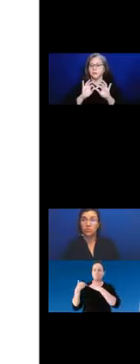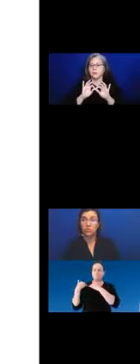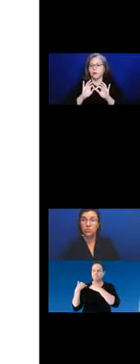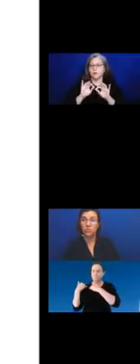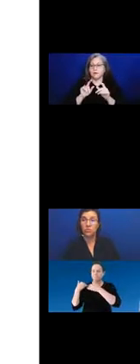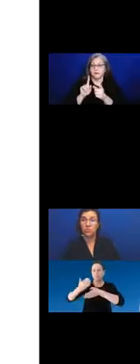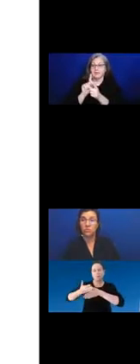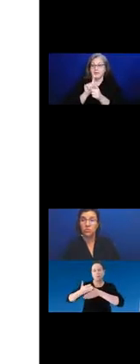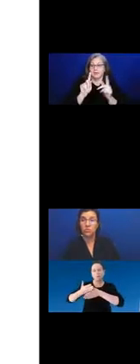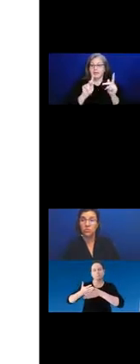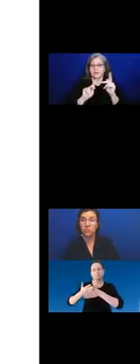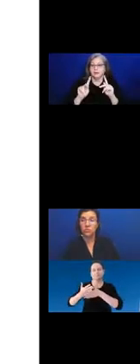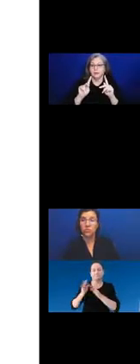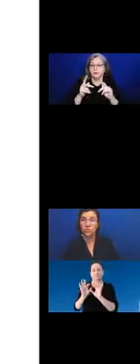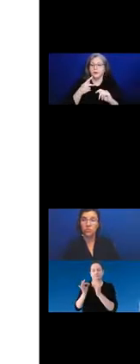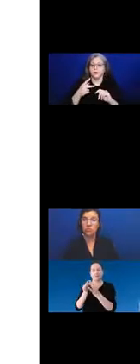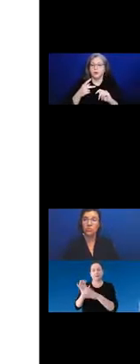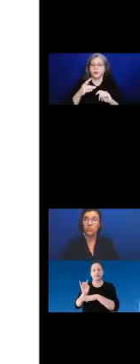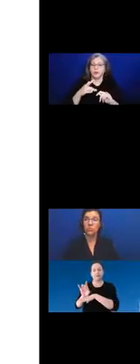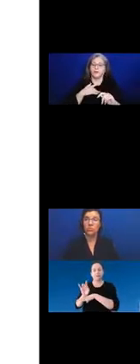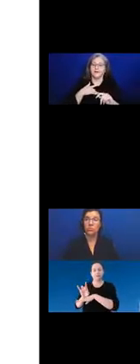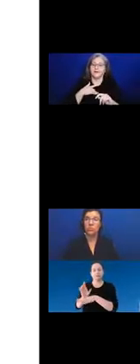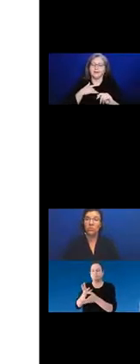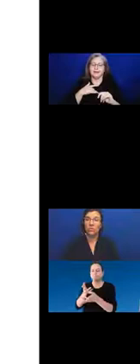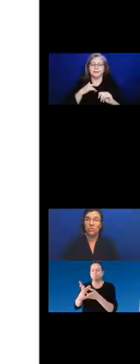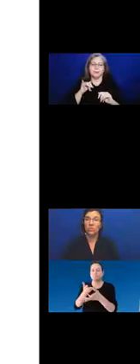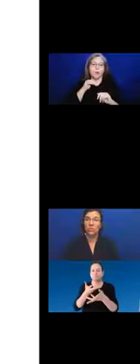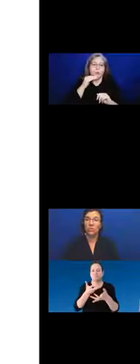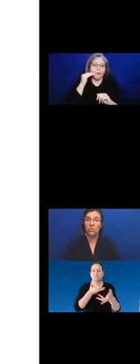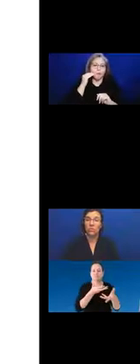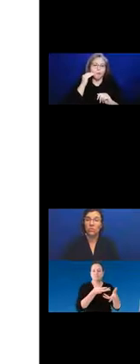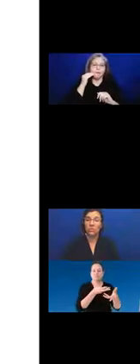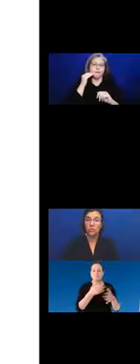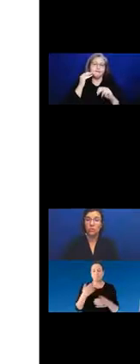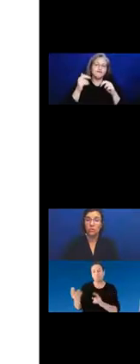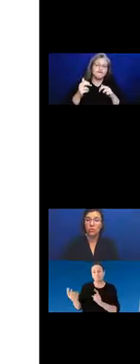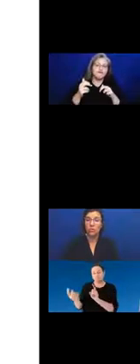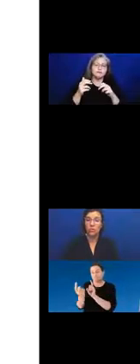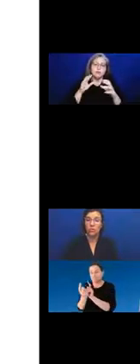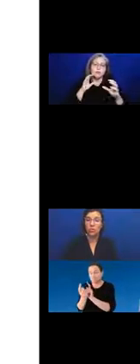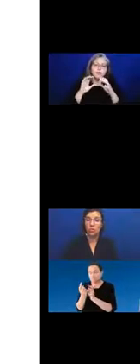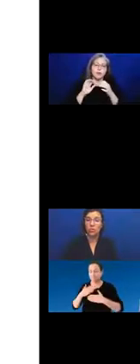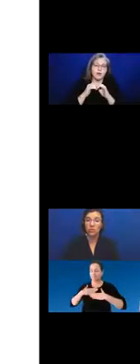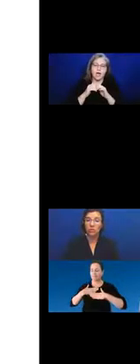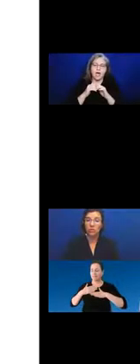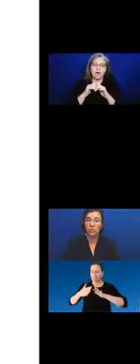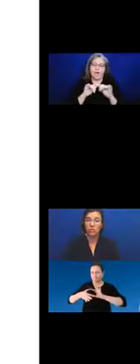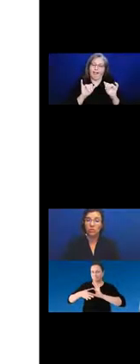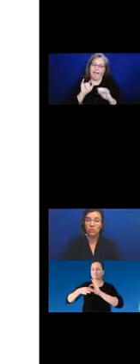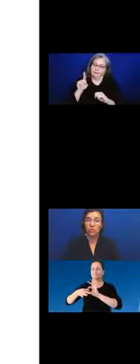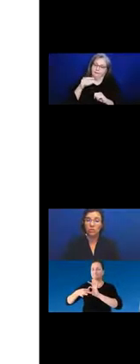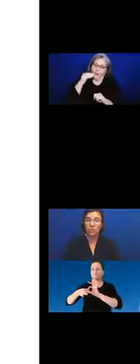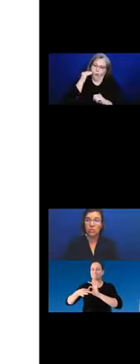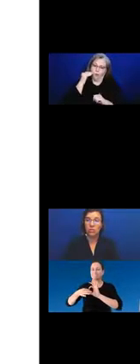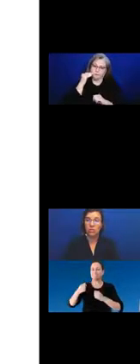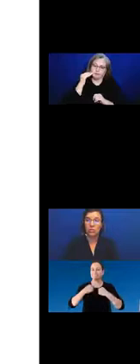meet people that we can feel at home together, of how we communicate at home